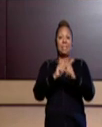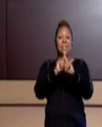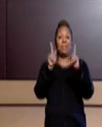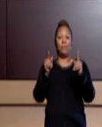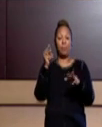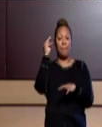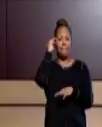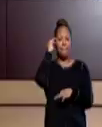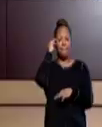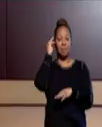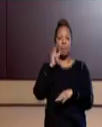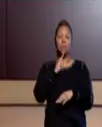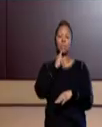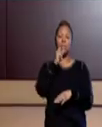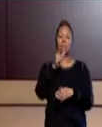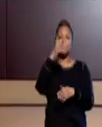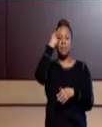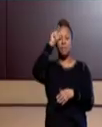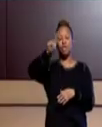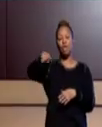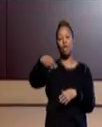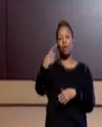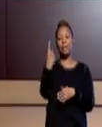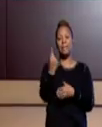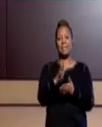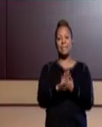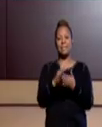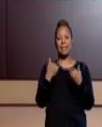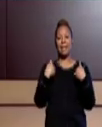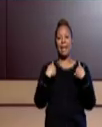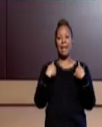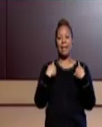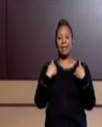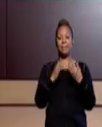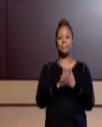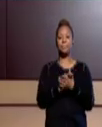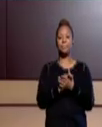Can you address that? It really is, because loneliness has a study show that